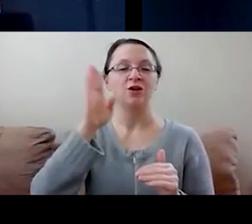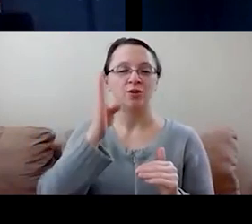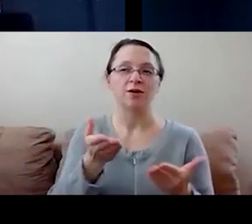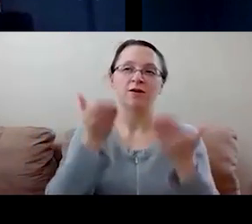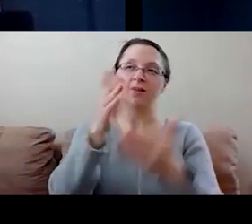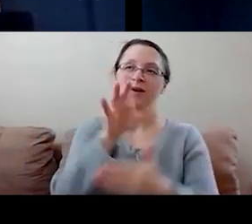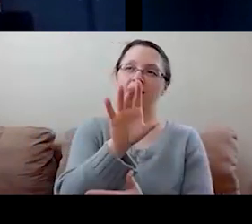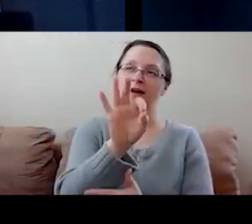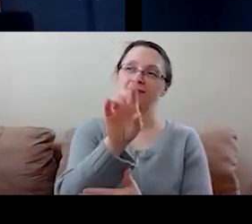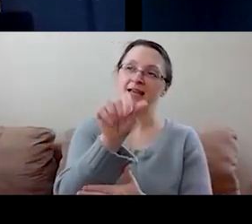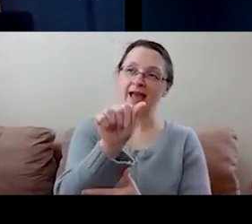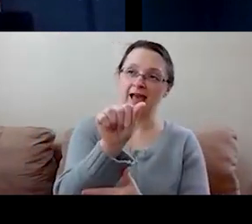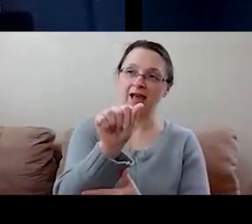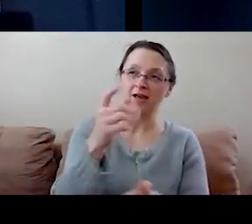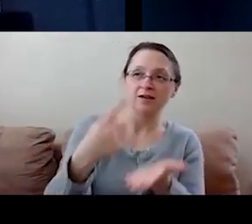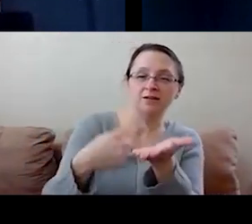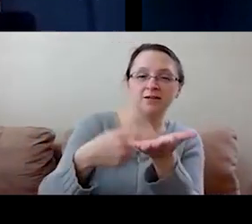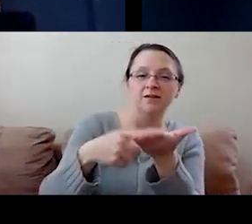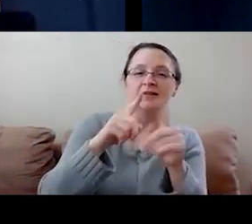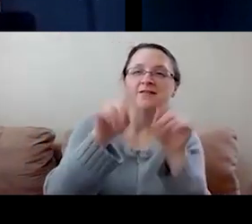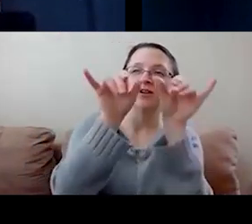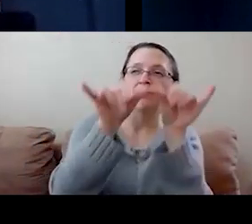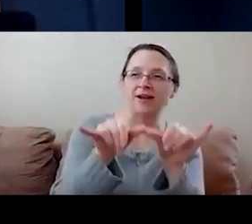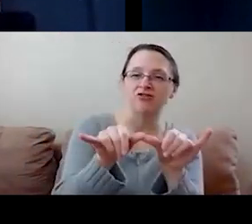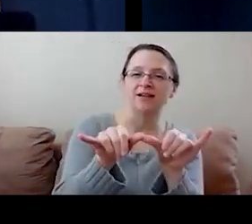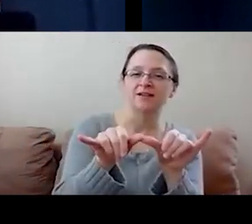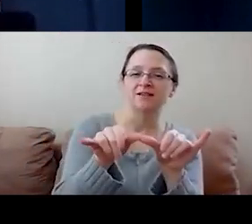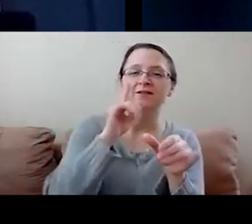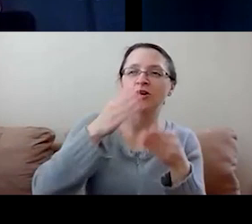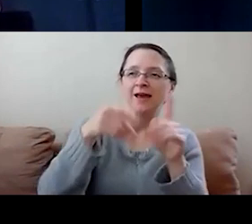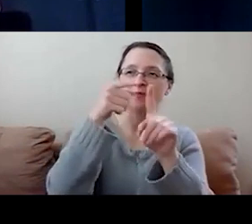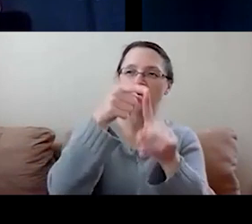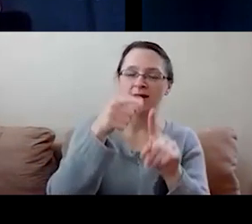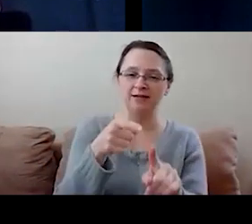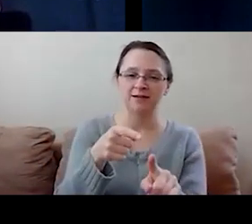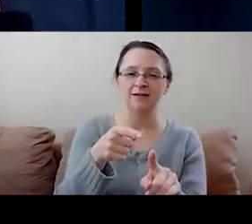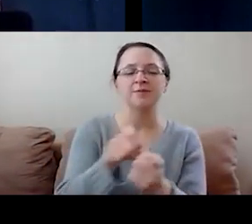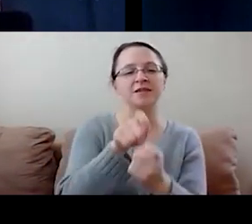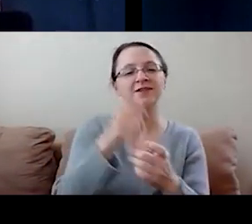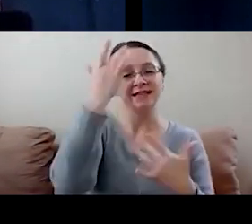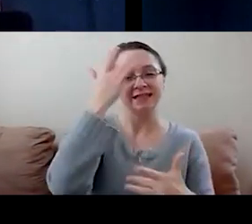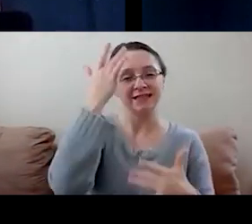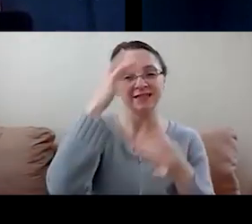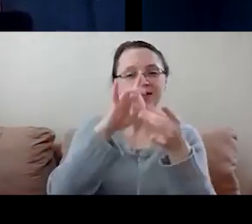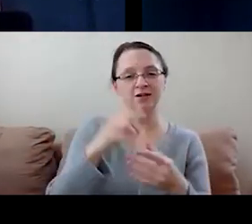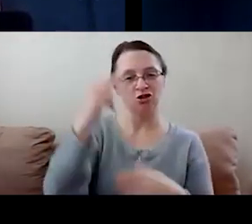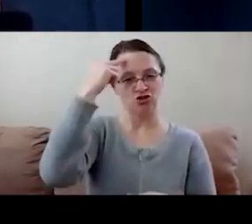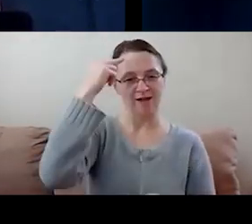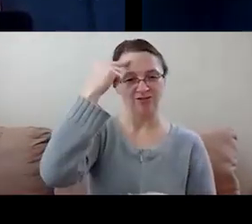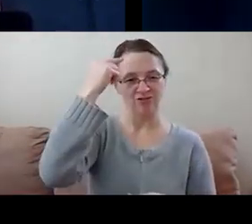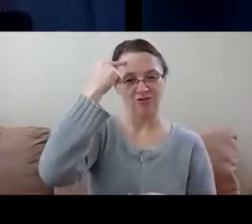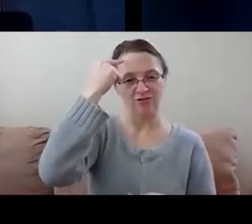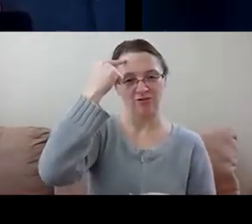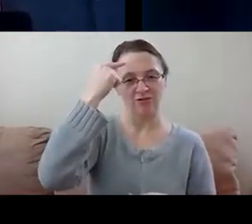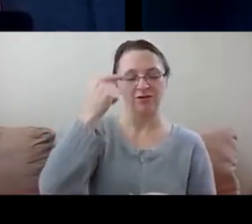FDA and like talk about these metrics as endpoints, and particularly in diseases like neurological diseases, where some of the current